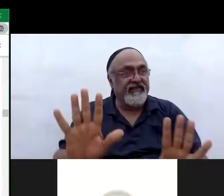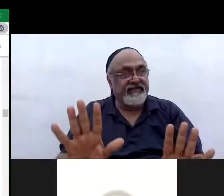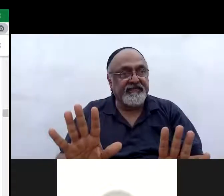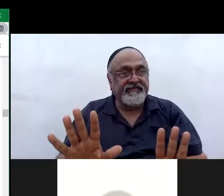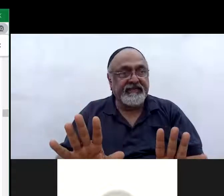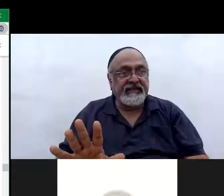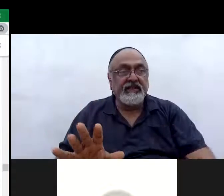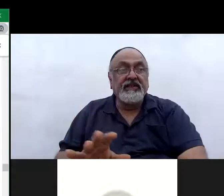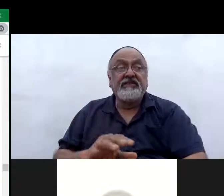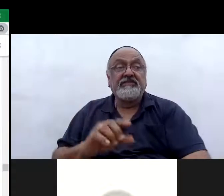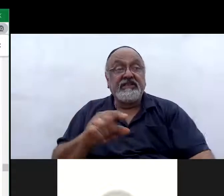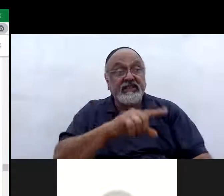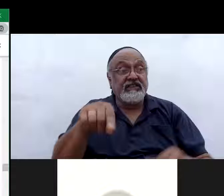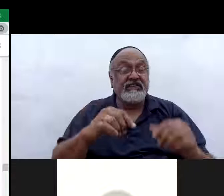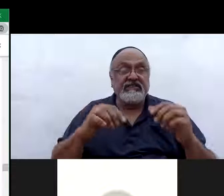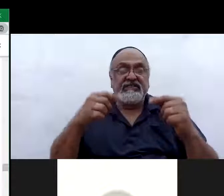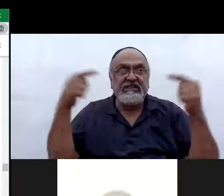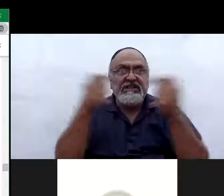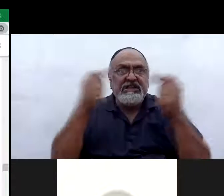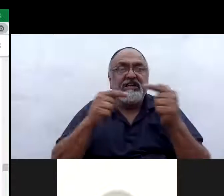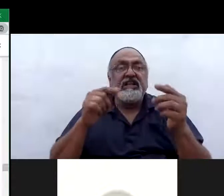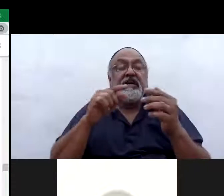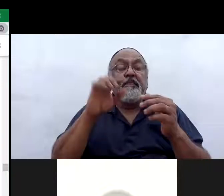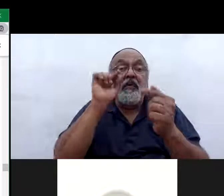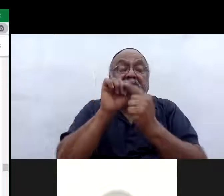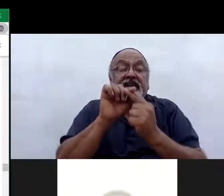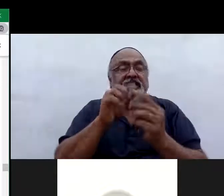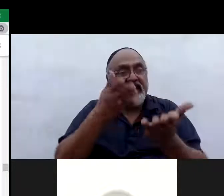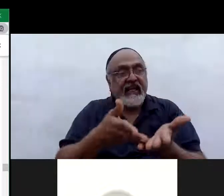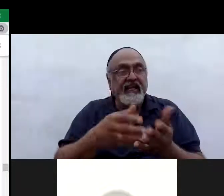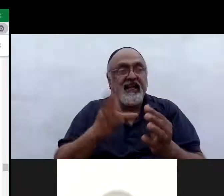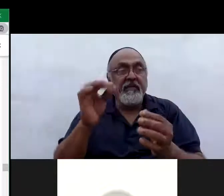the contentious issues here. But